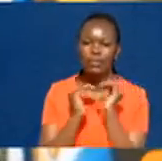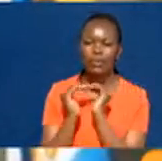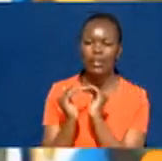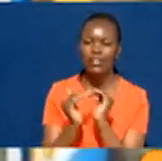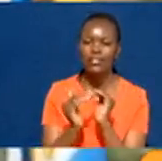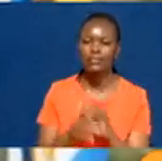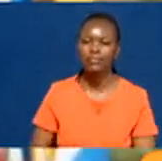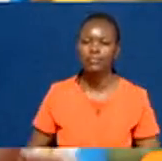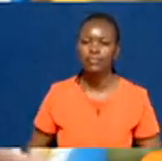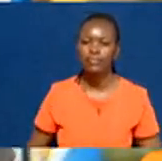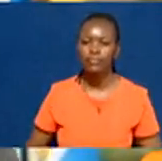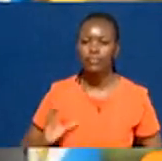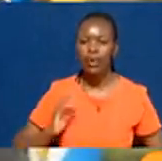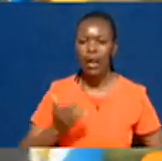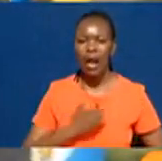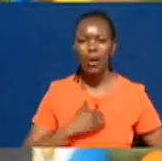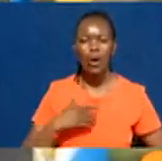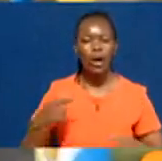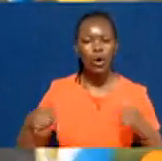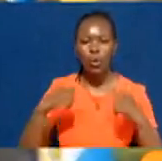Our competitors have nothing to fear,